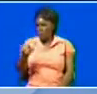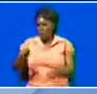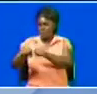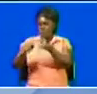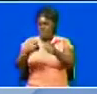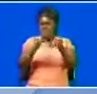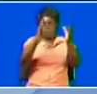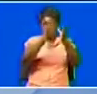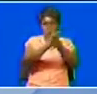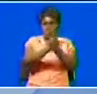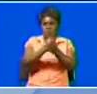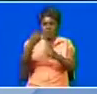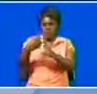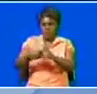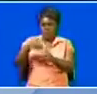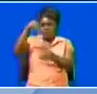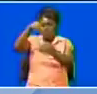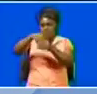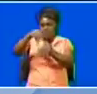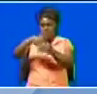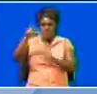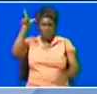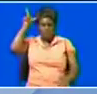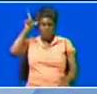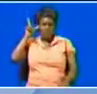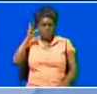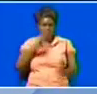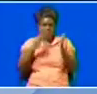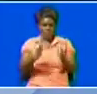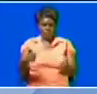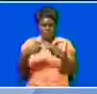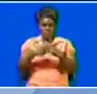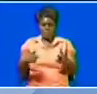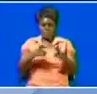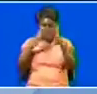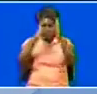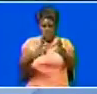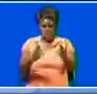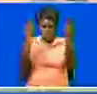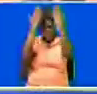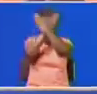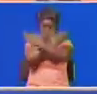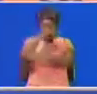Jubilee Party from within. Elvis Kosgei begins our bulletin tonight.